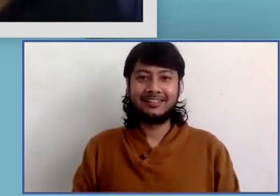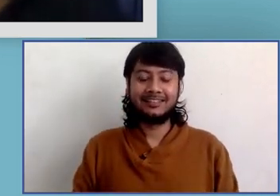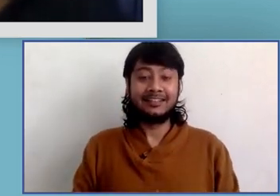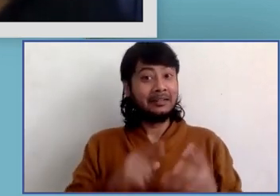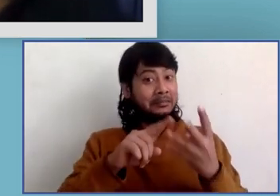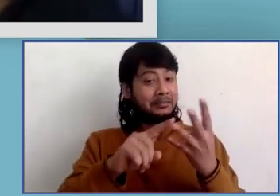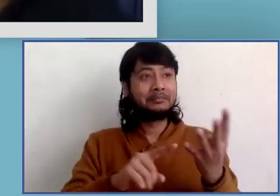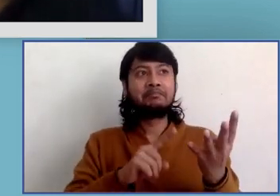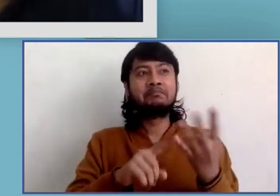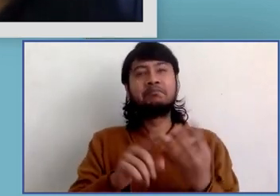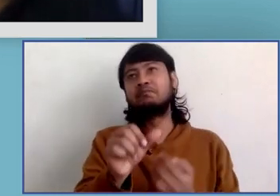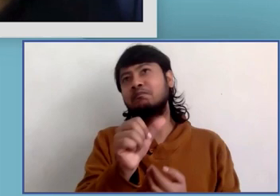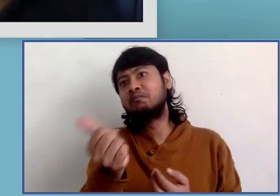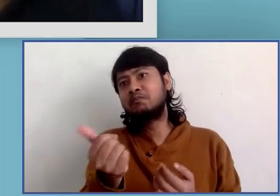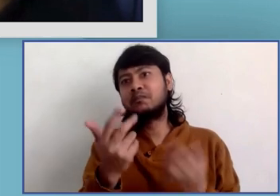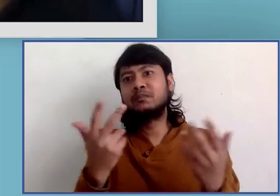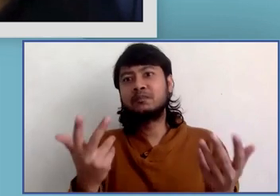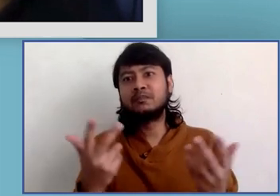What else?